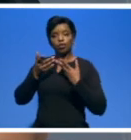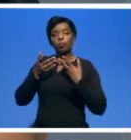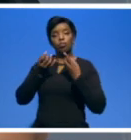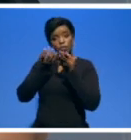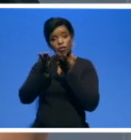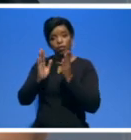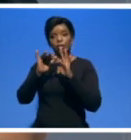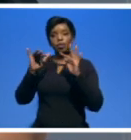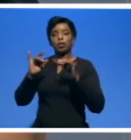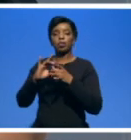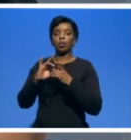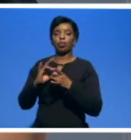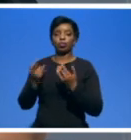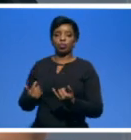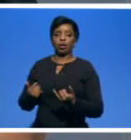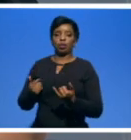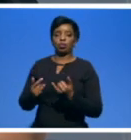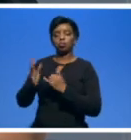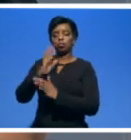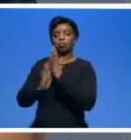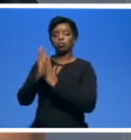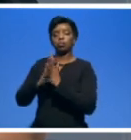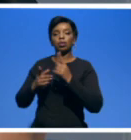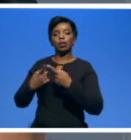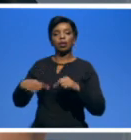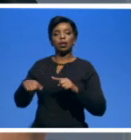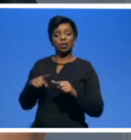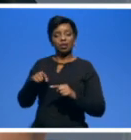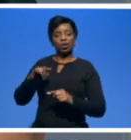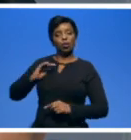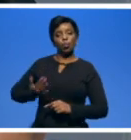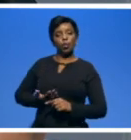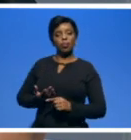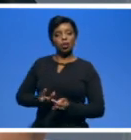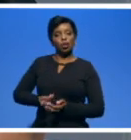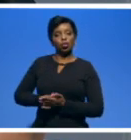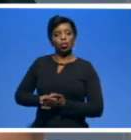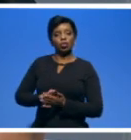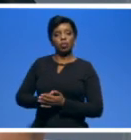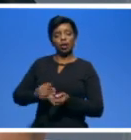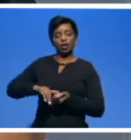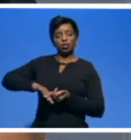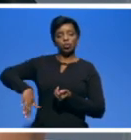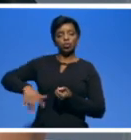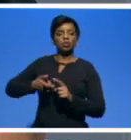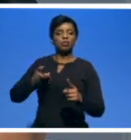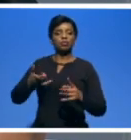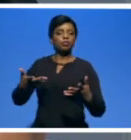to explain to us, Hore, this woman economic exclusion, where does it emanate